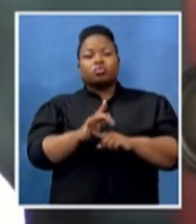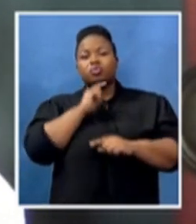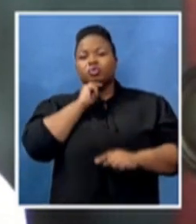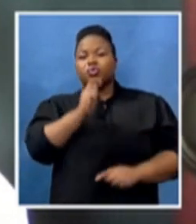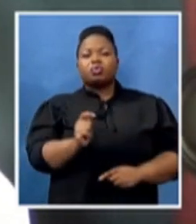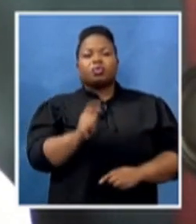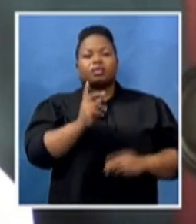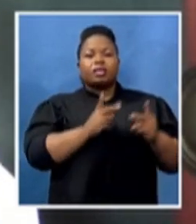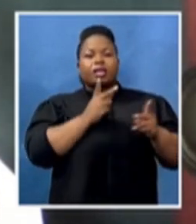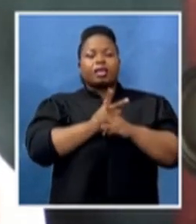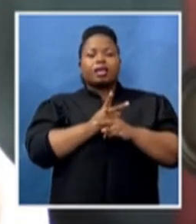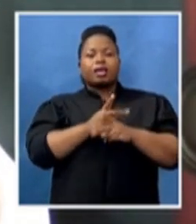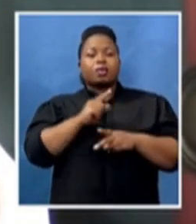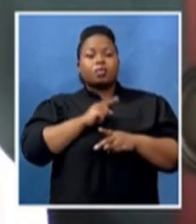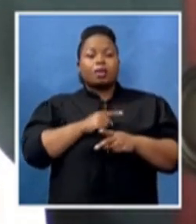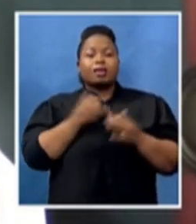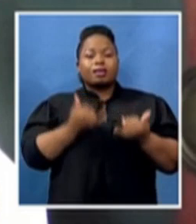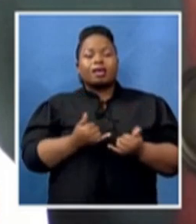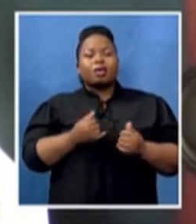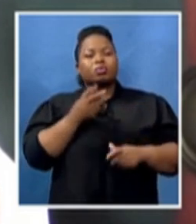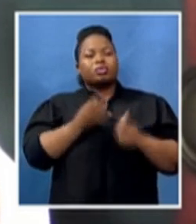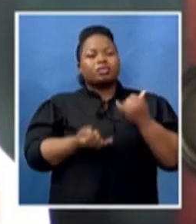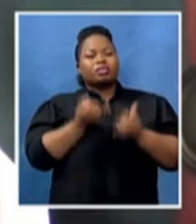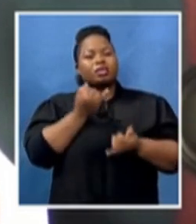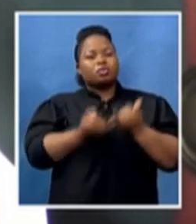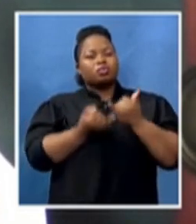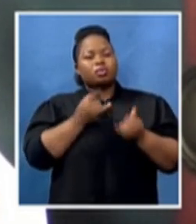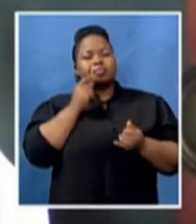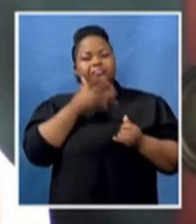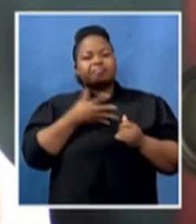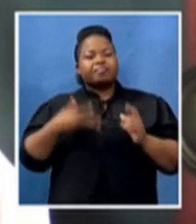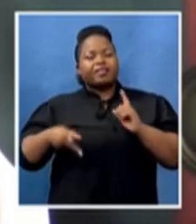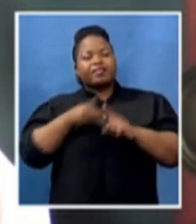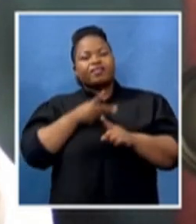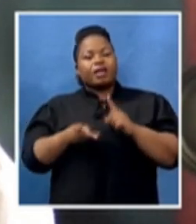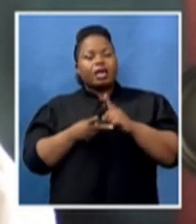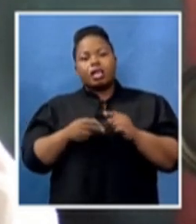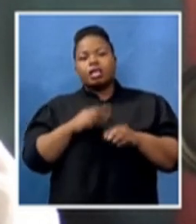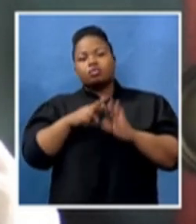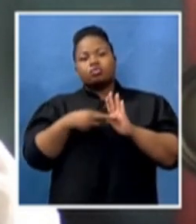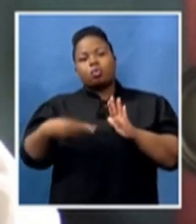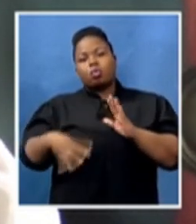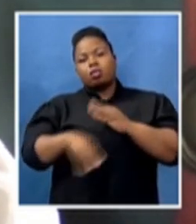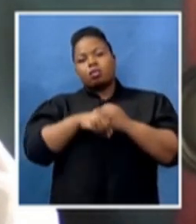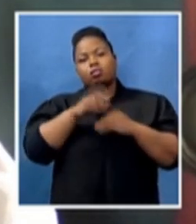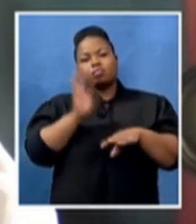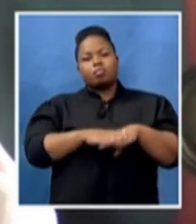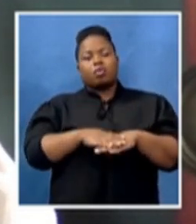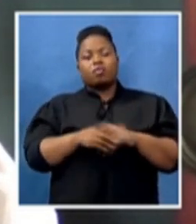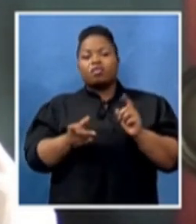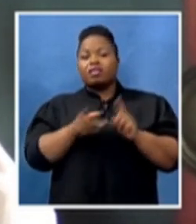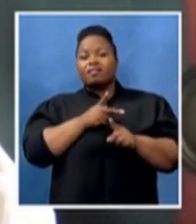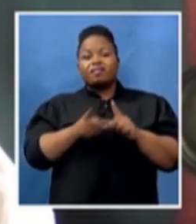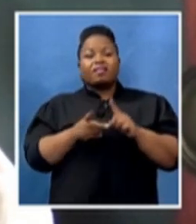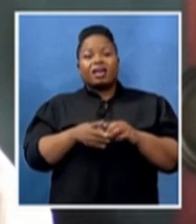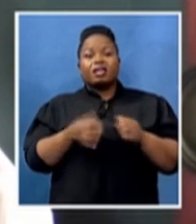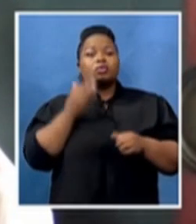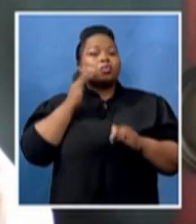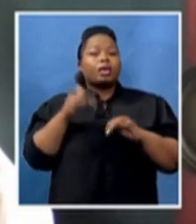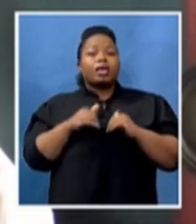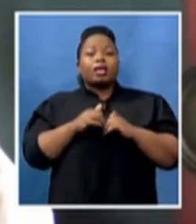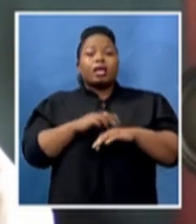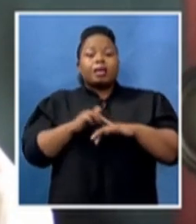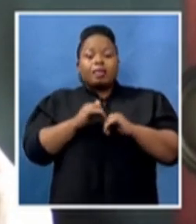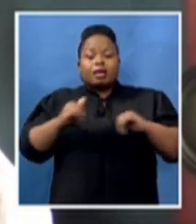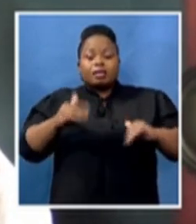gender-based violence. The culture of violence did not die when apartheid ended. It is being felt day